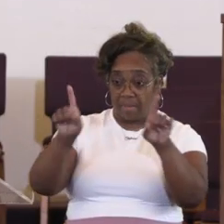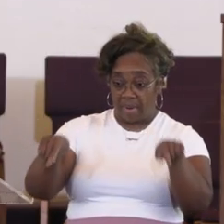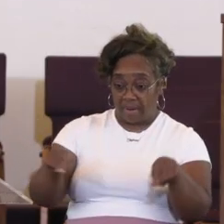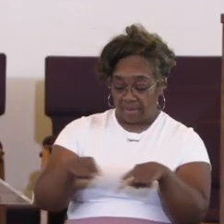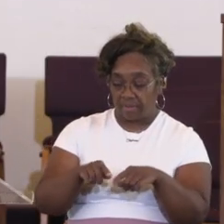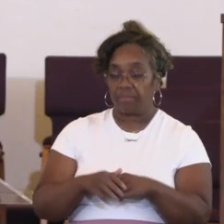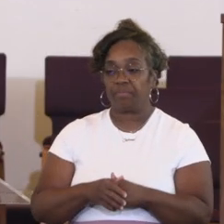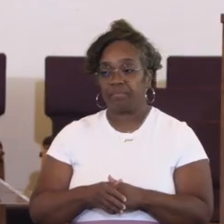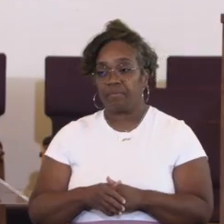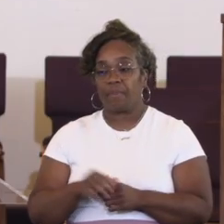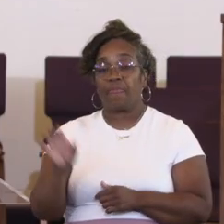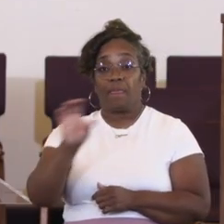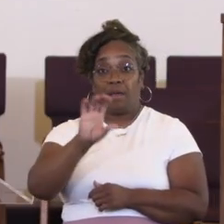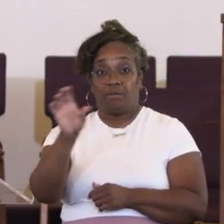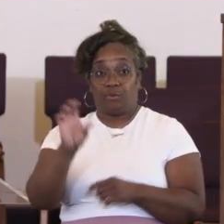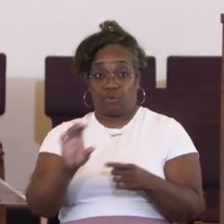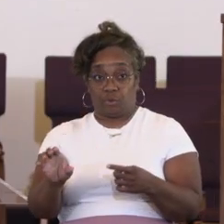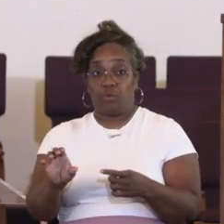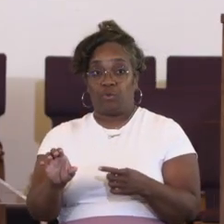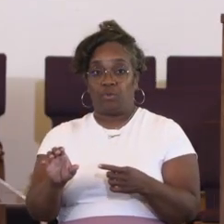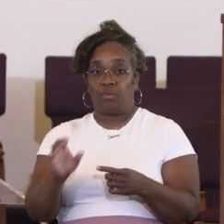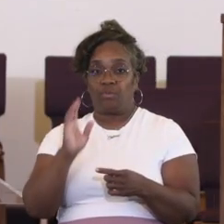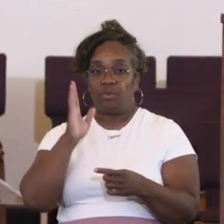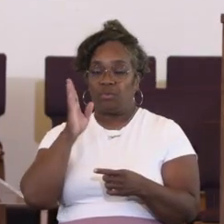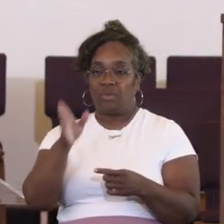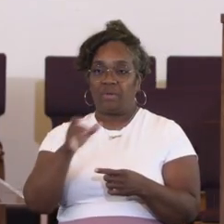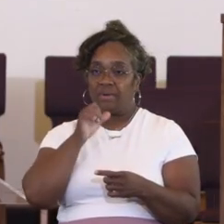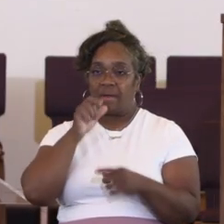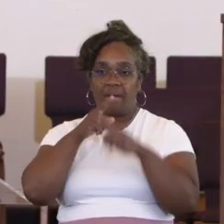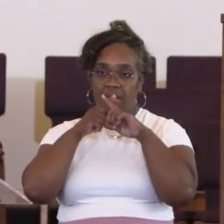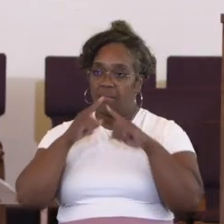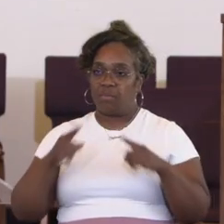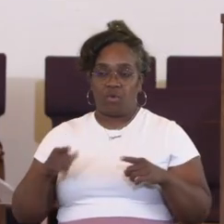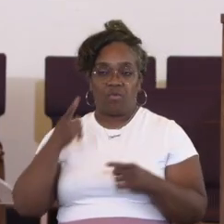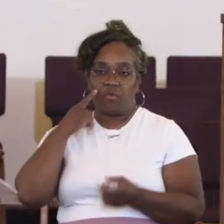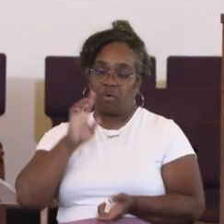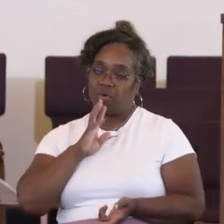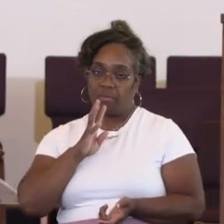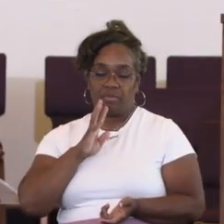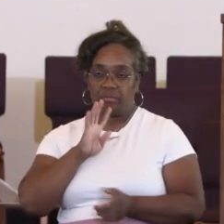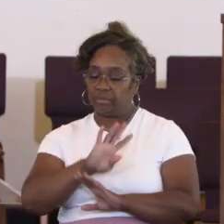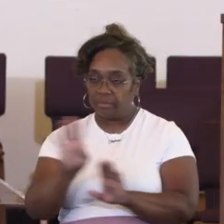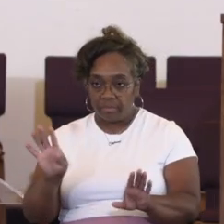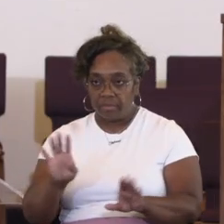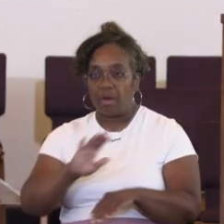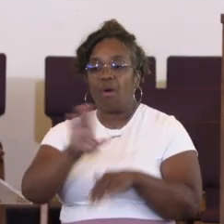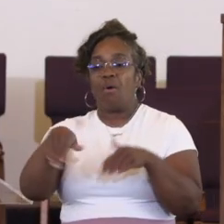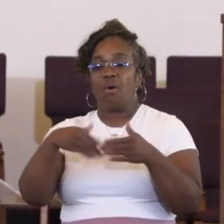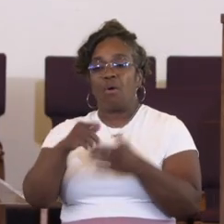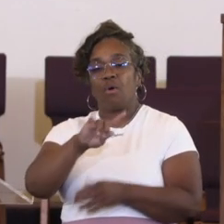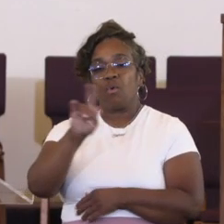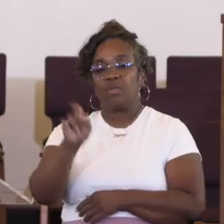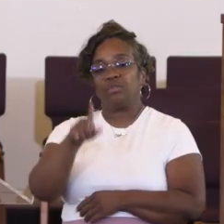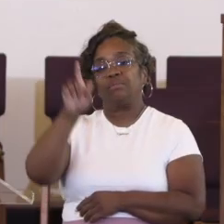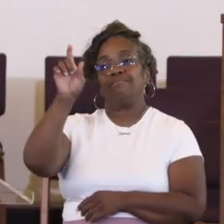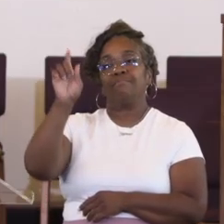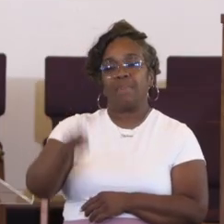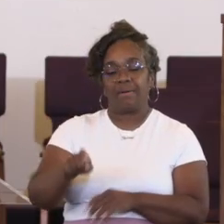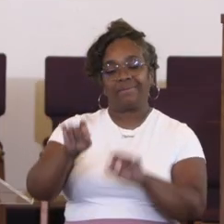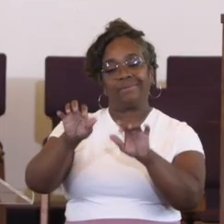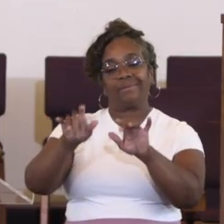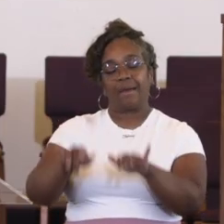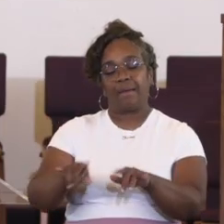participants will not be unmuted to speak. All questions must be submitted via